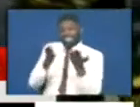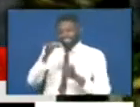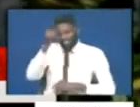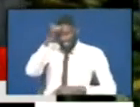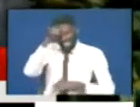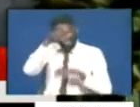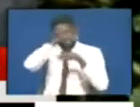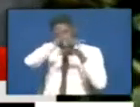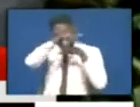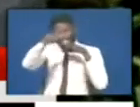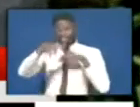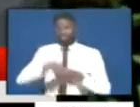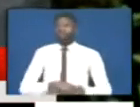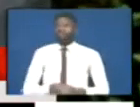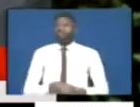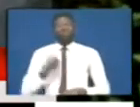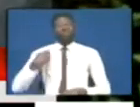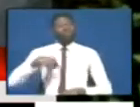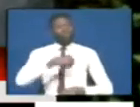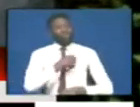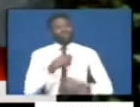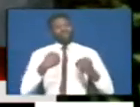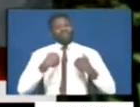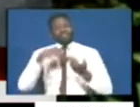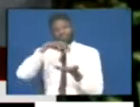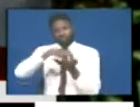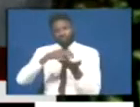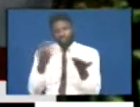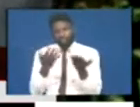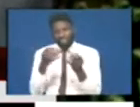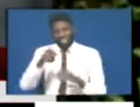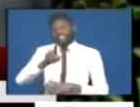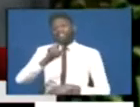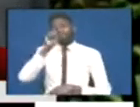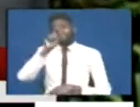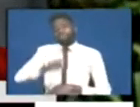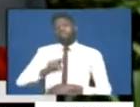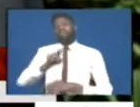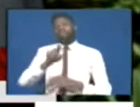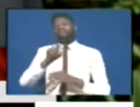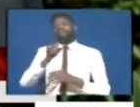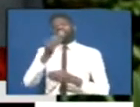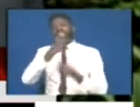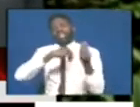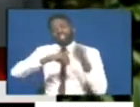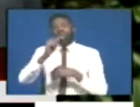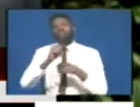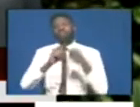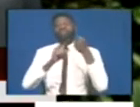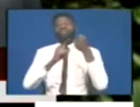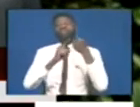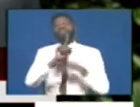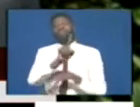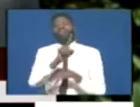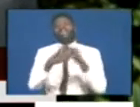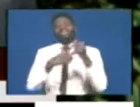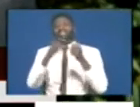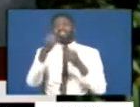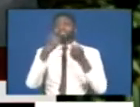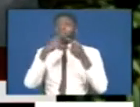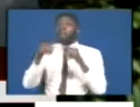You have a situation where you're supposed maybe to sell fuel at 170 and then you go and buy fuel at